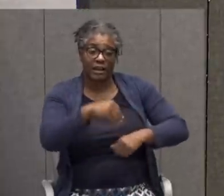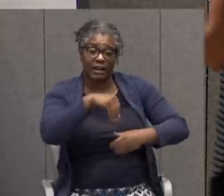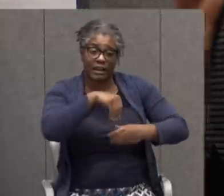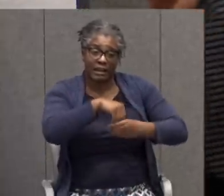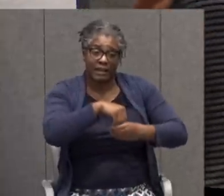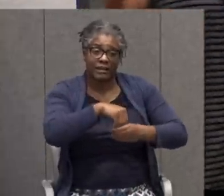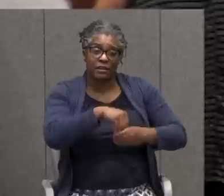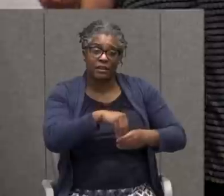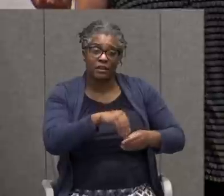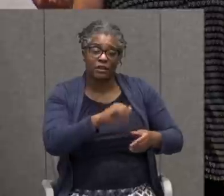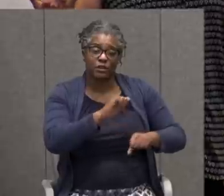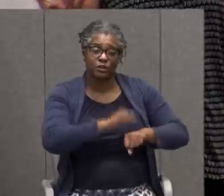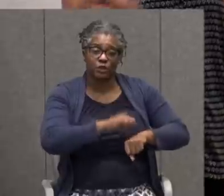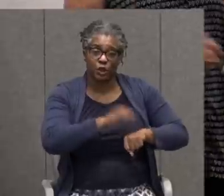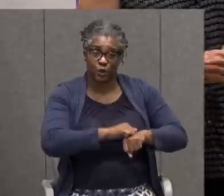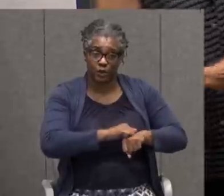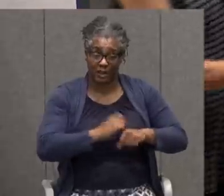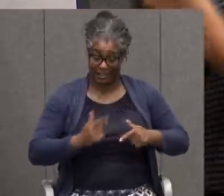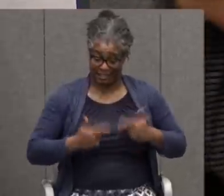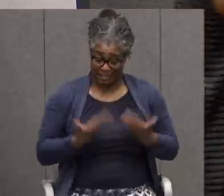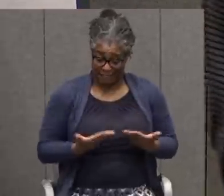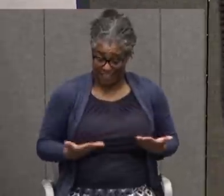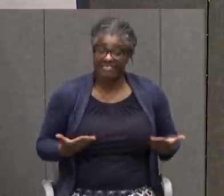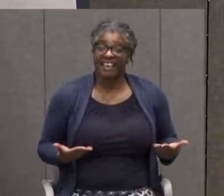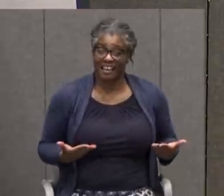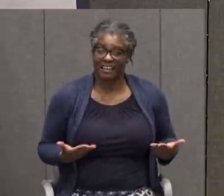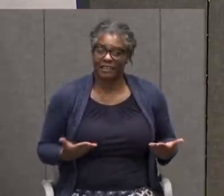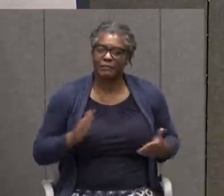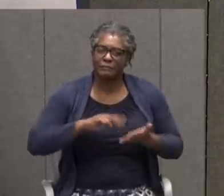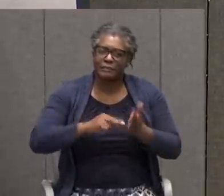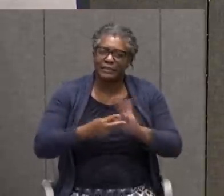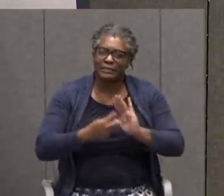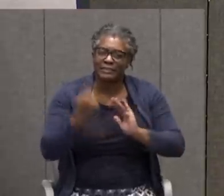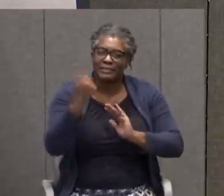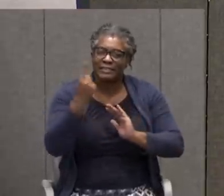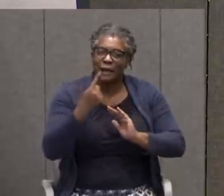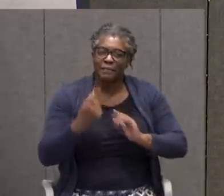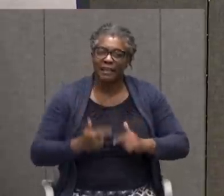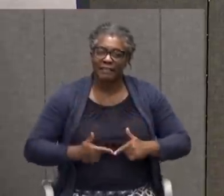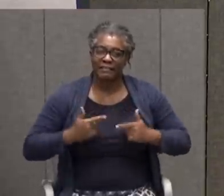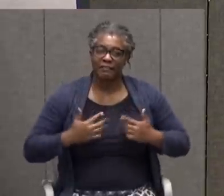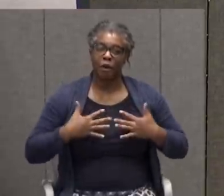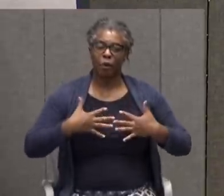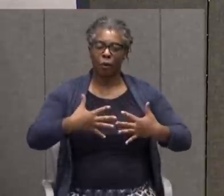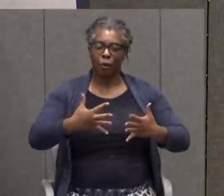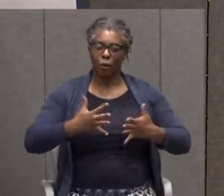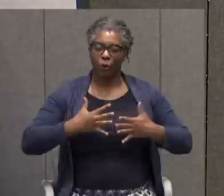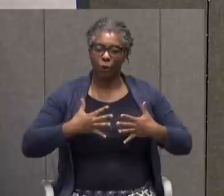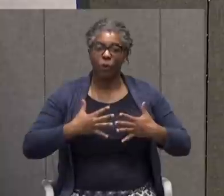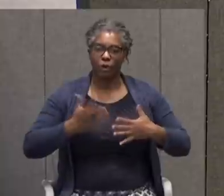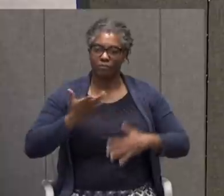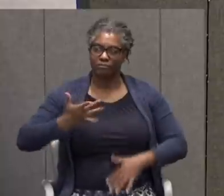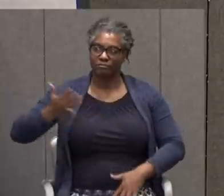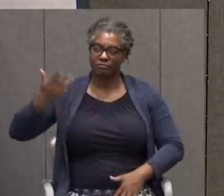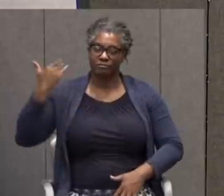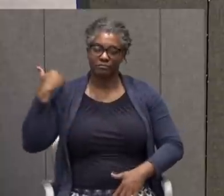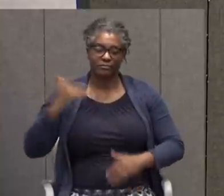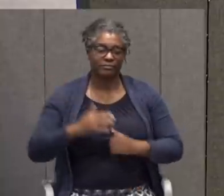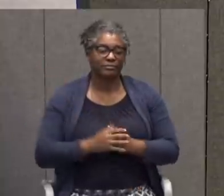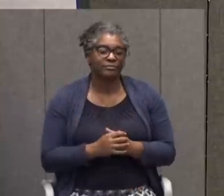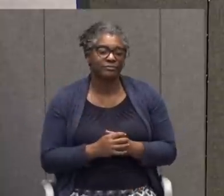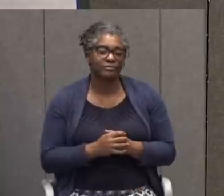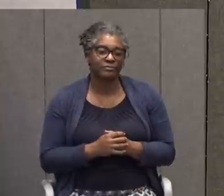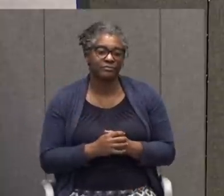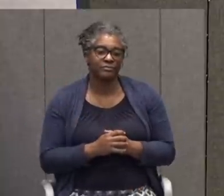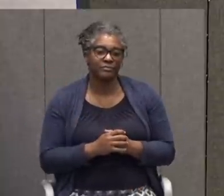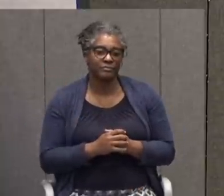something that was breathing, right? All right. A fossil can be the whole part of an